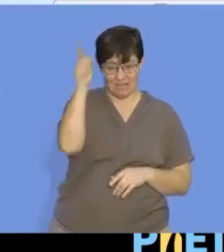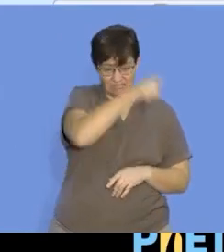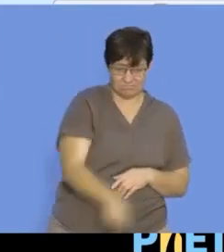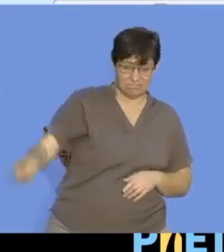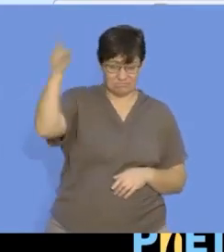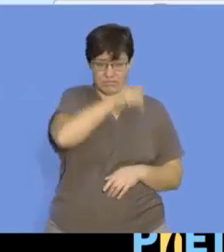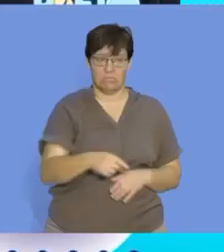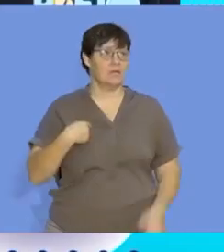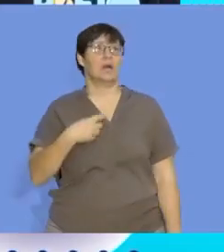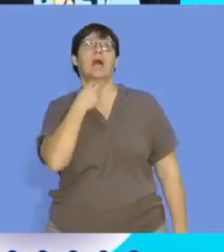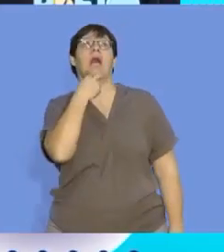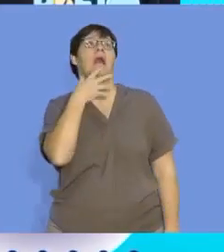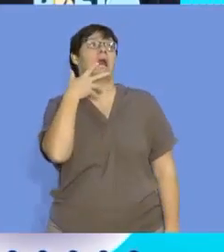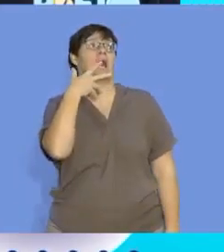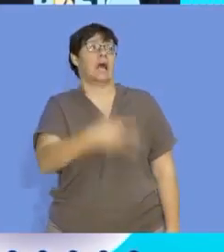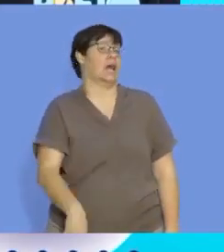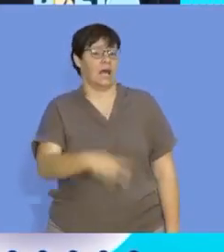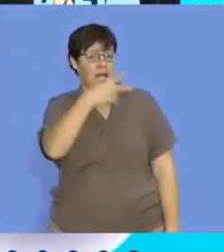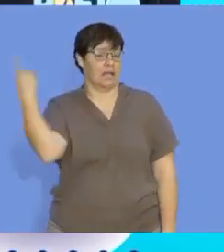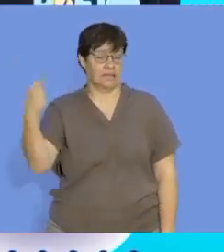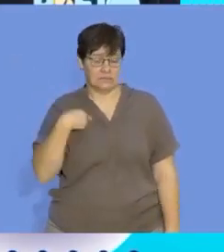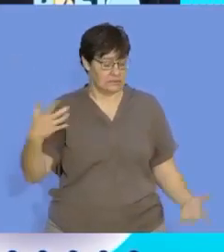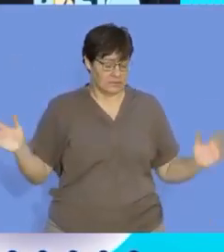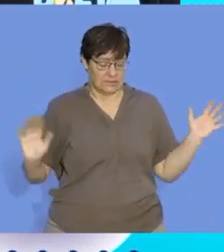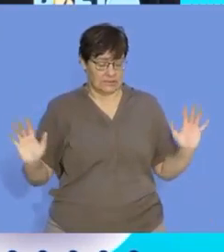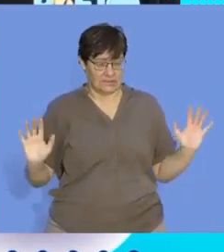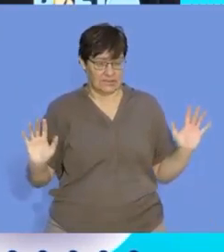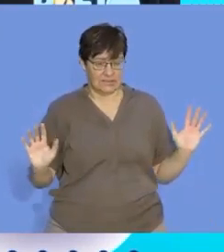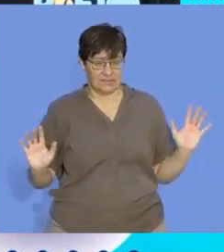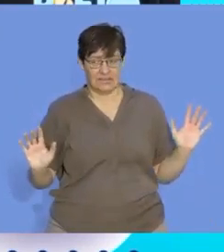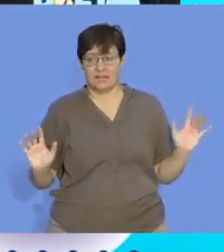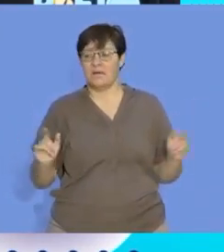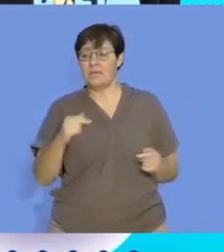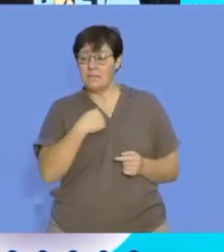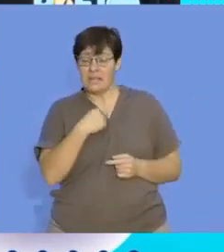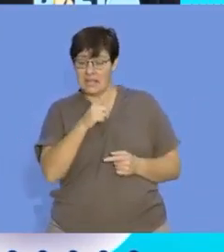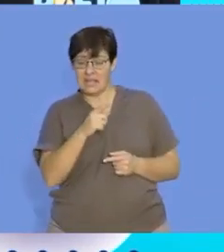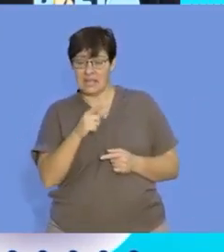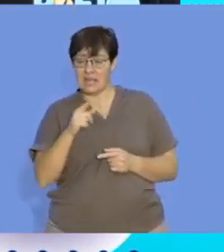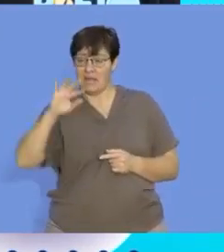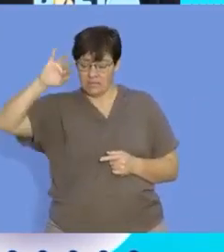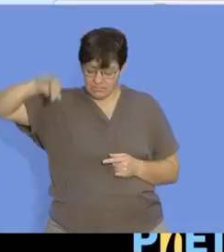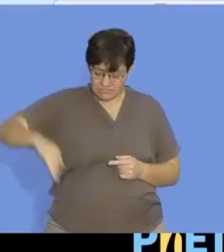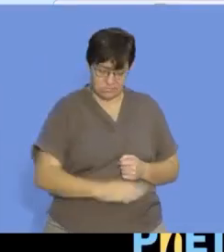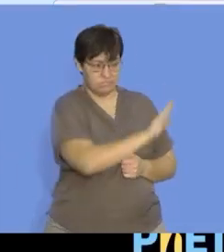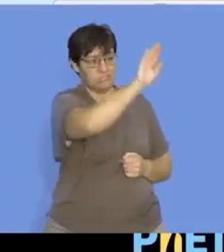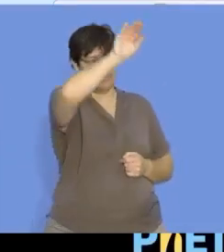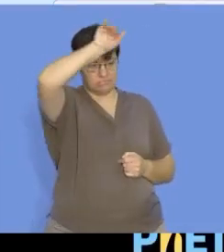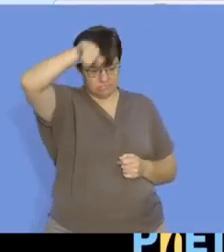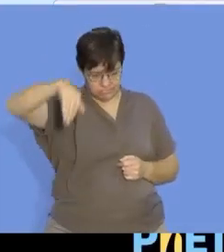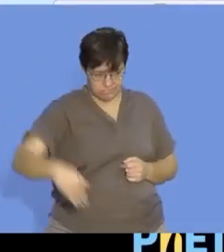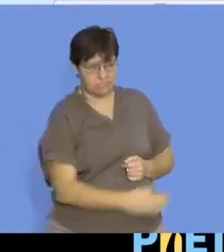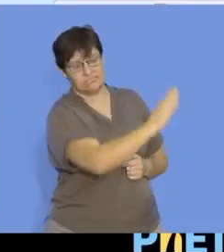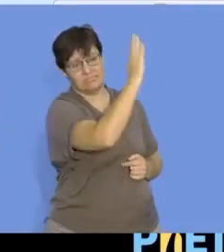worst nightmare, okay, is my skateboarder can keep